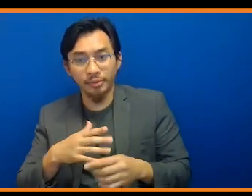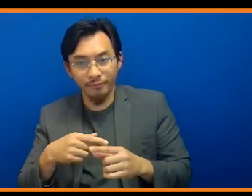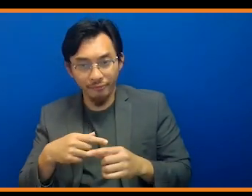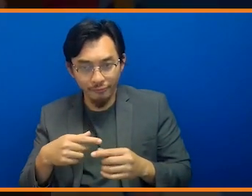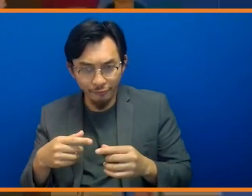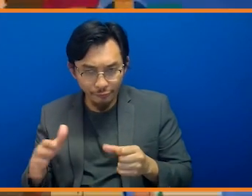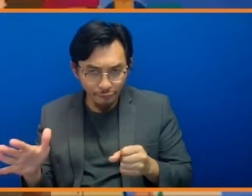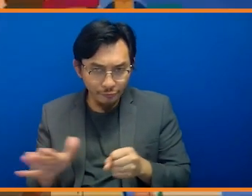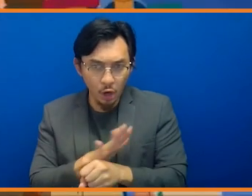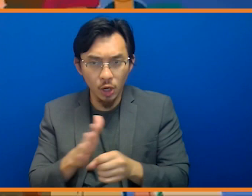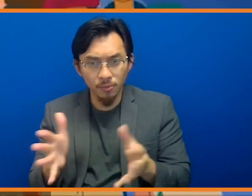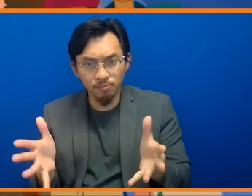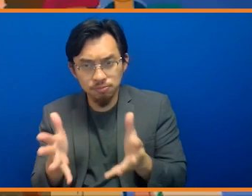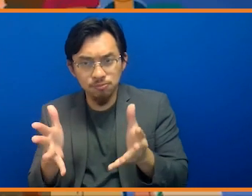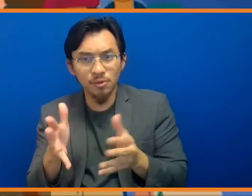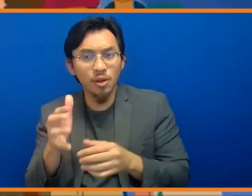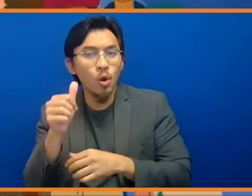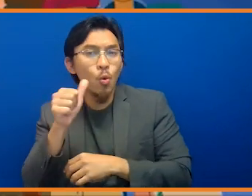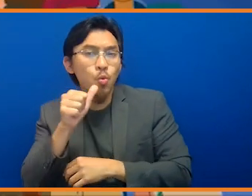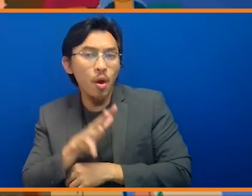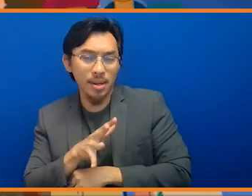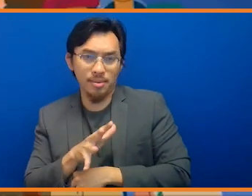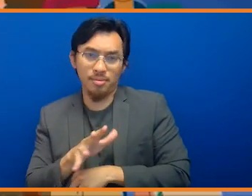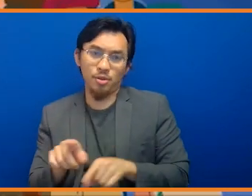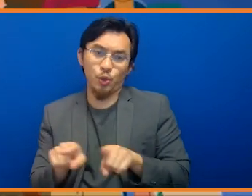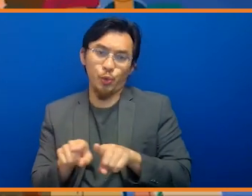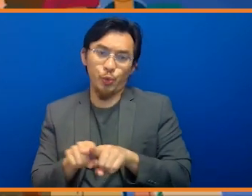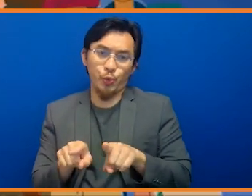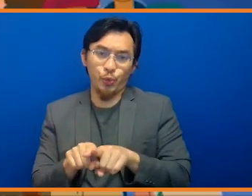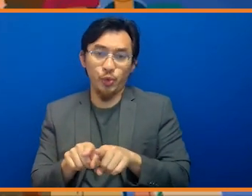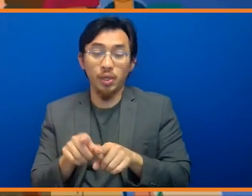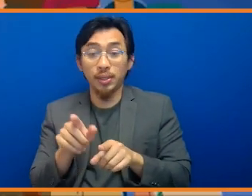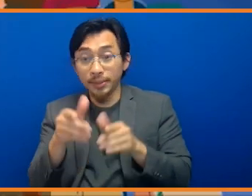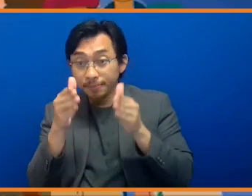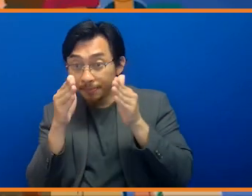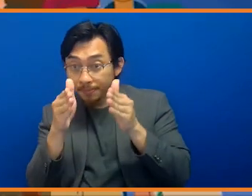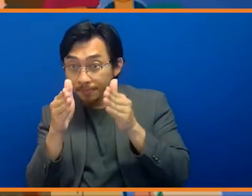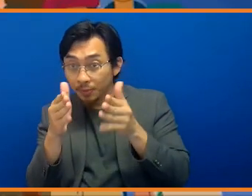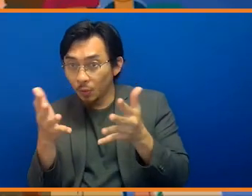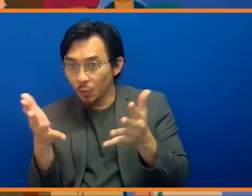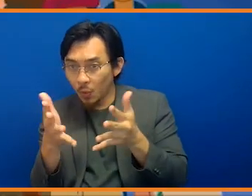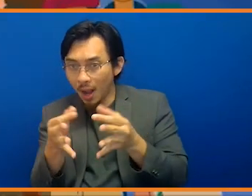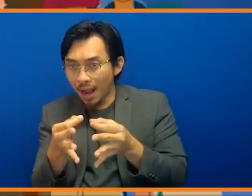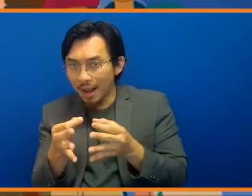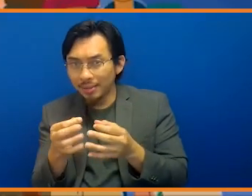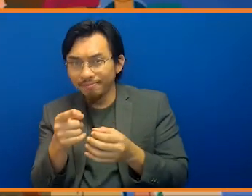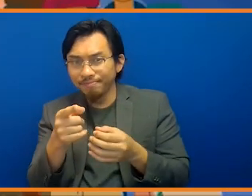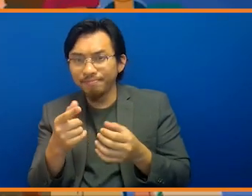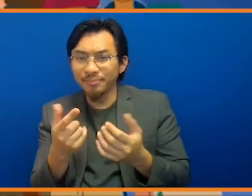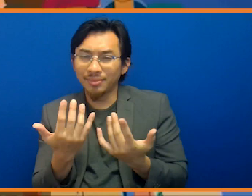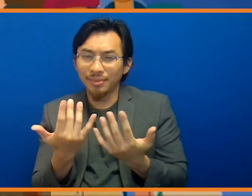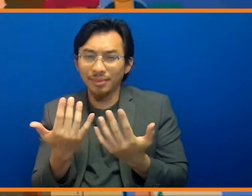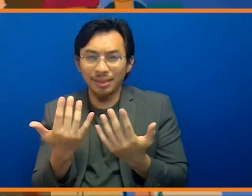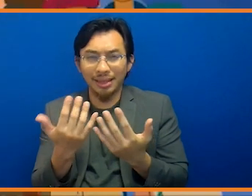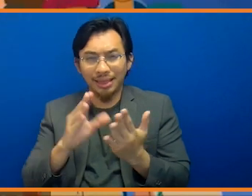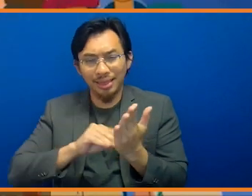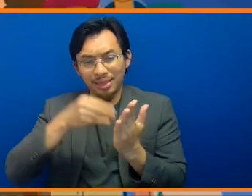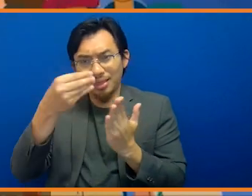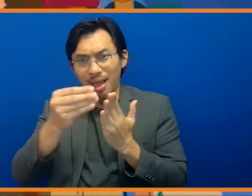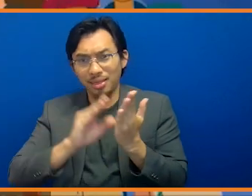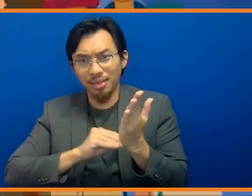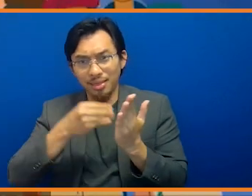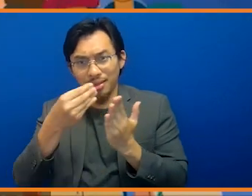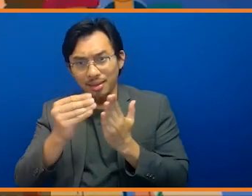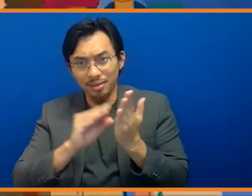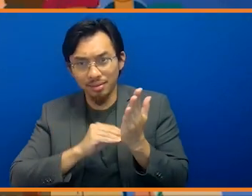fully encourage women too. Okay. So please pay attention to the important dates there.